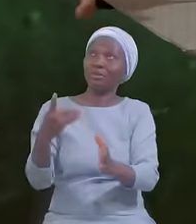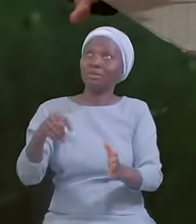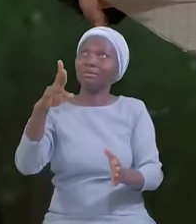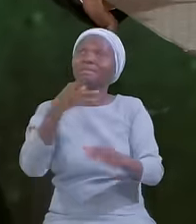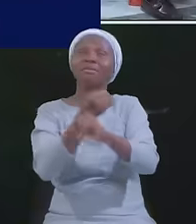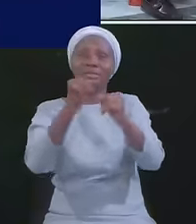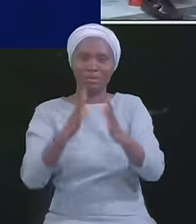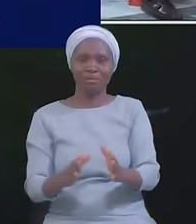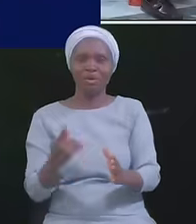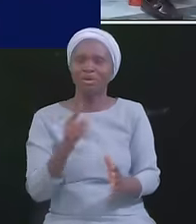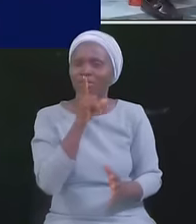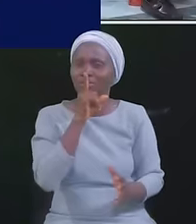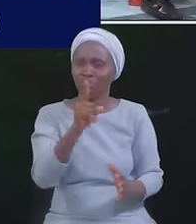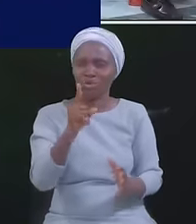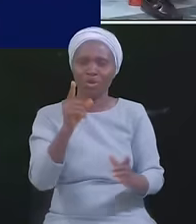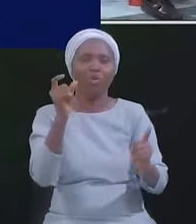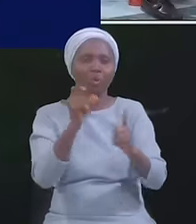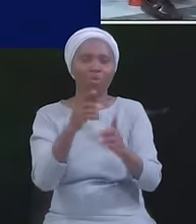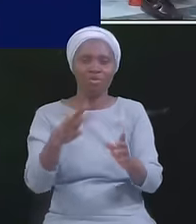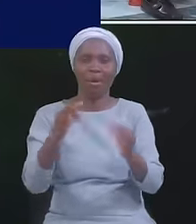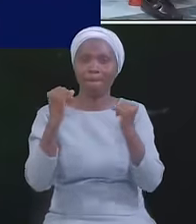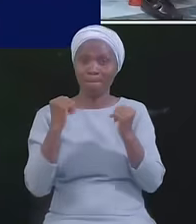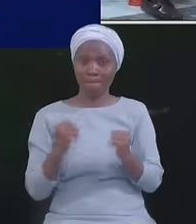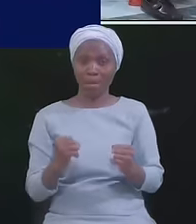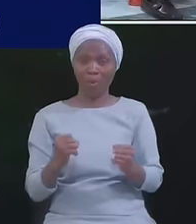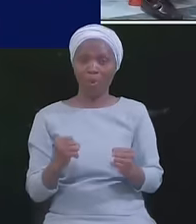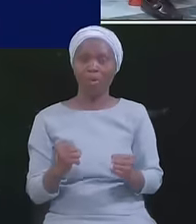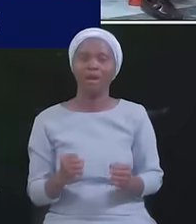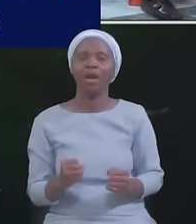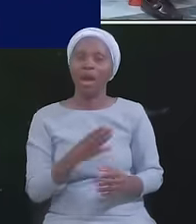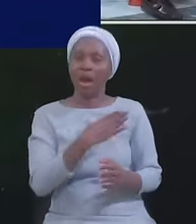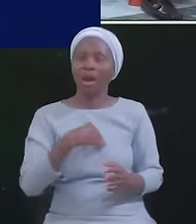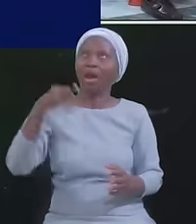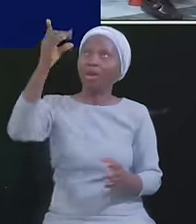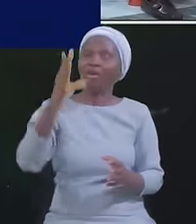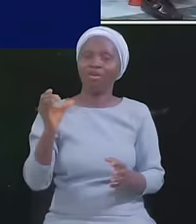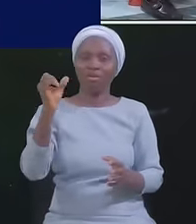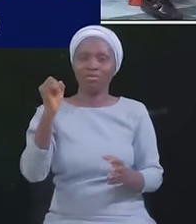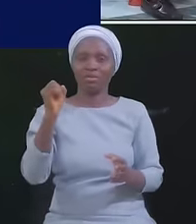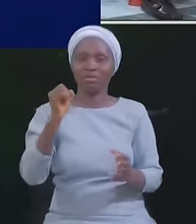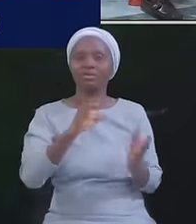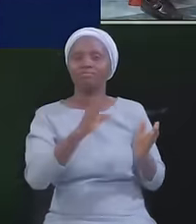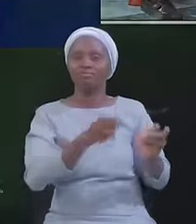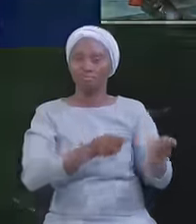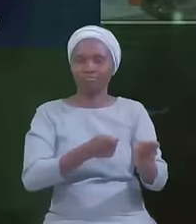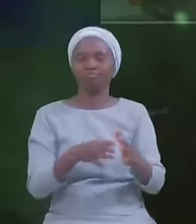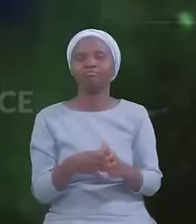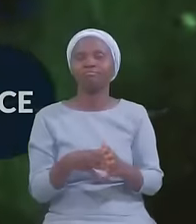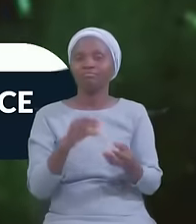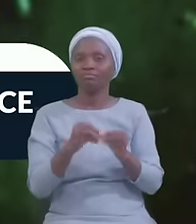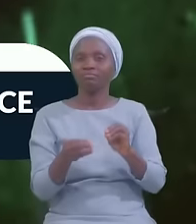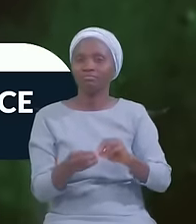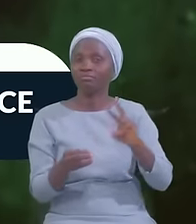assuring word of power and God's preeminence. Number two, the active